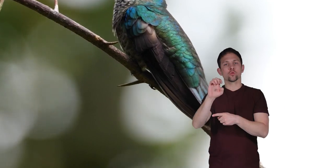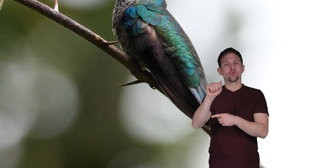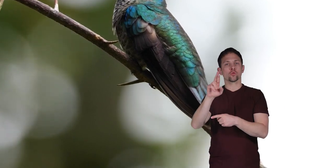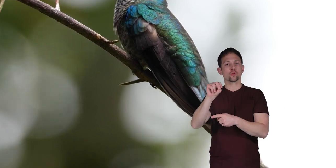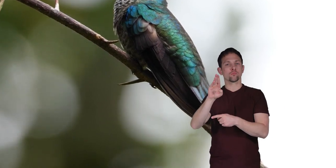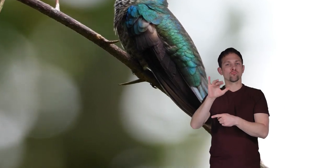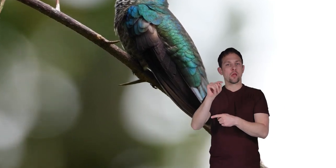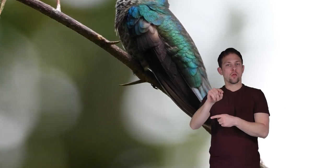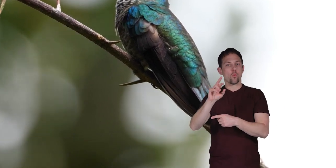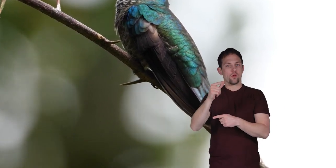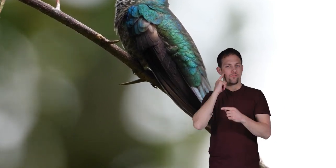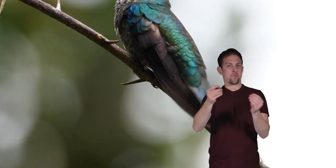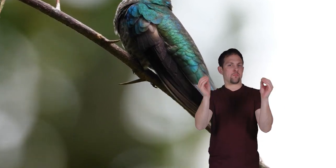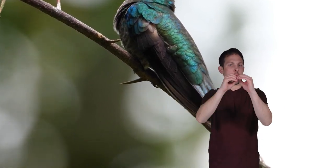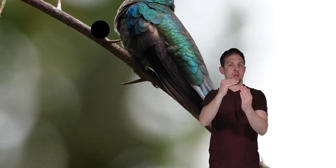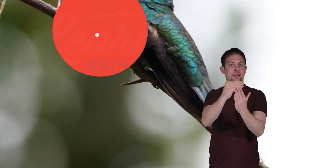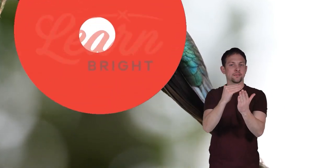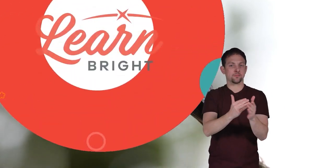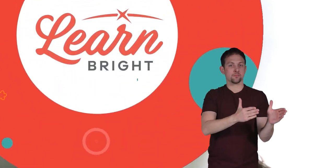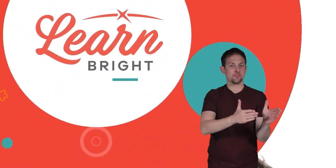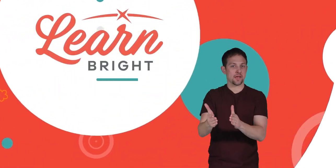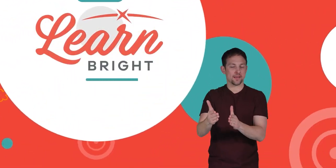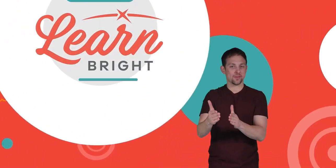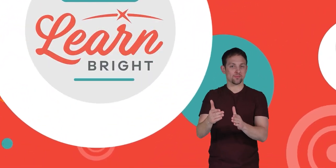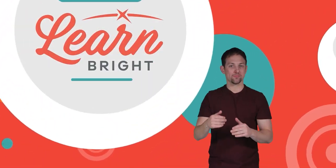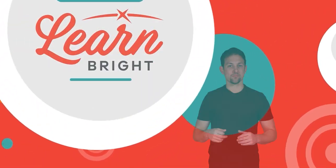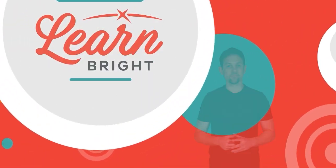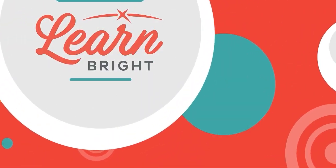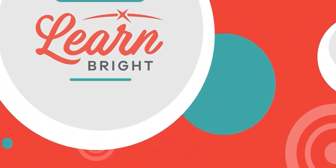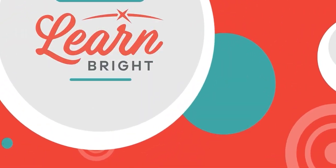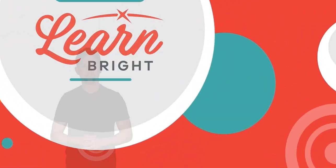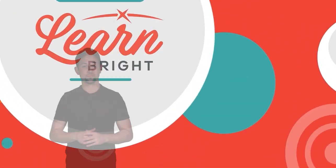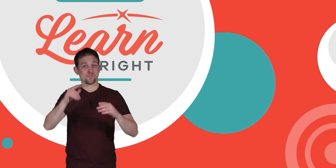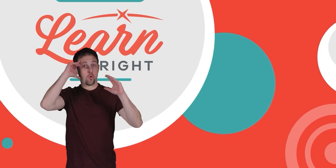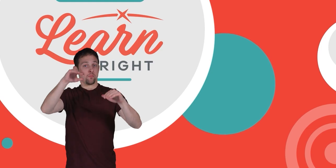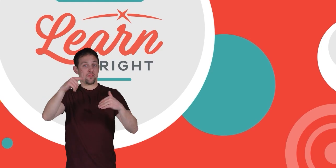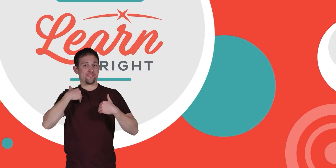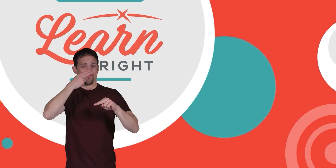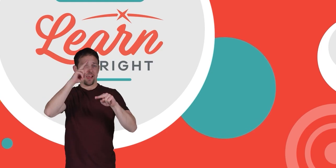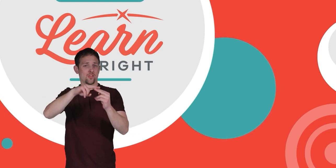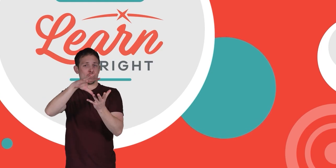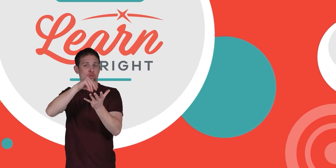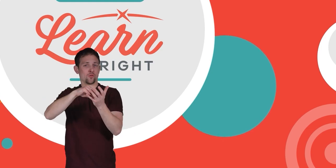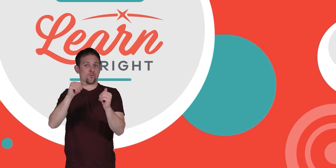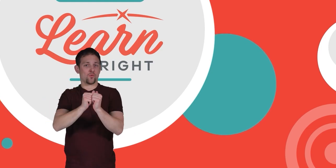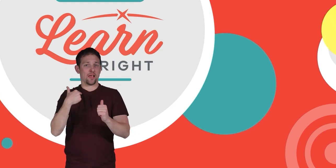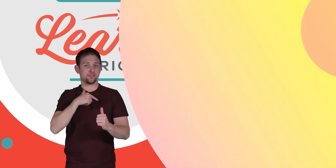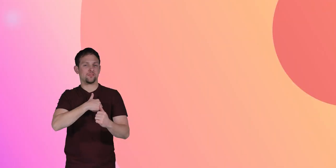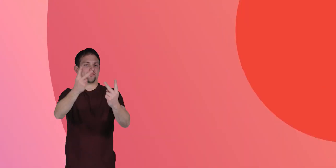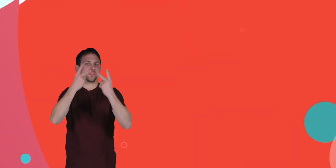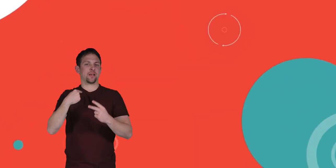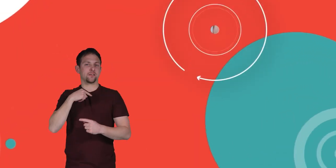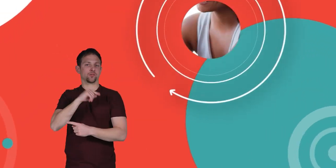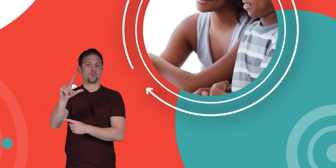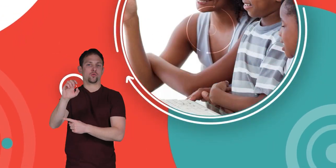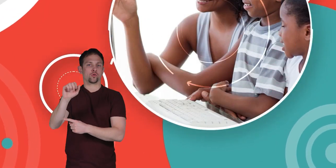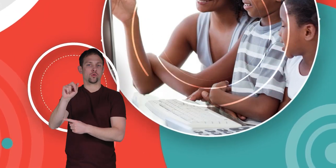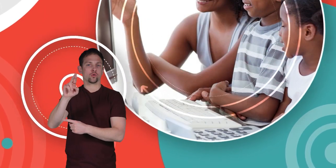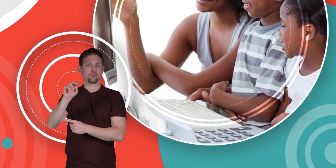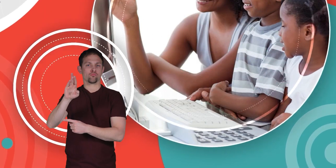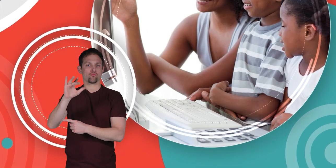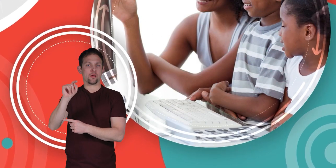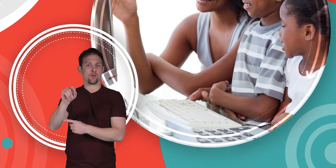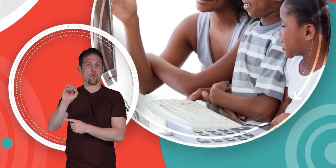for even more lesson plans. Hope you had fun learning with us. Visit us at learnbright